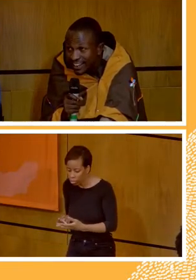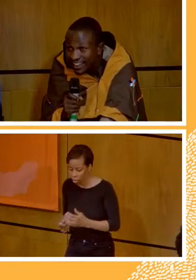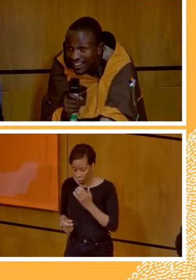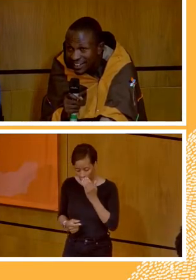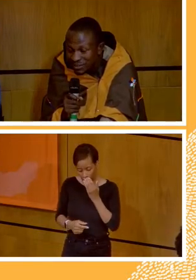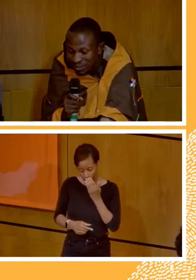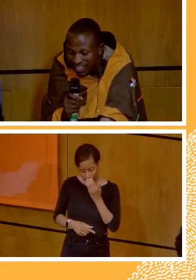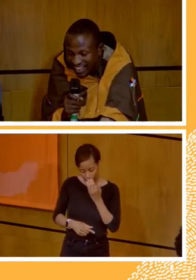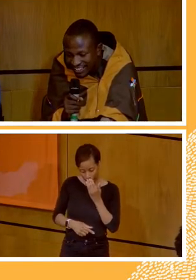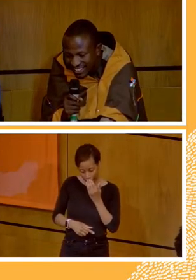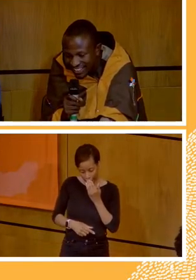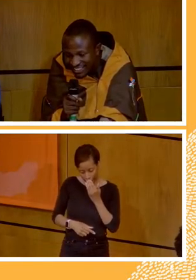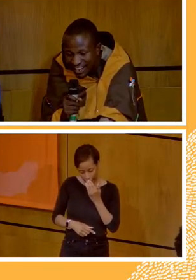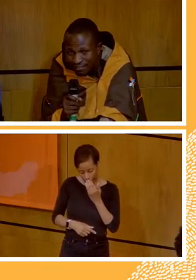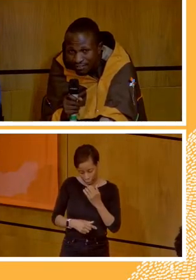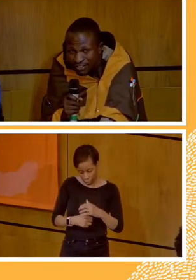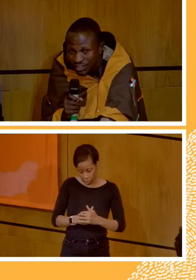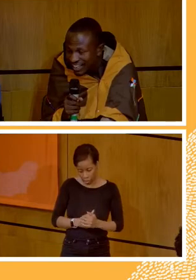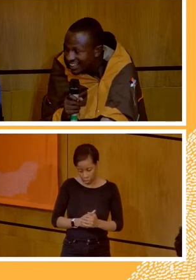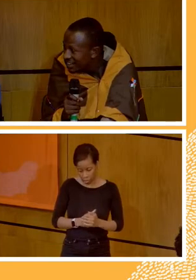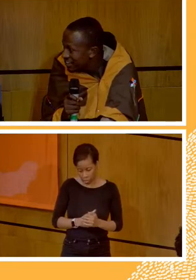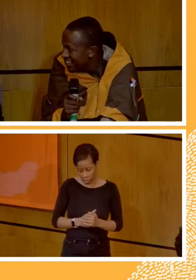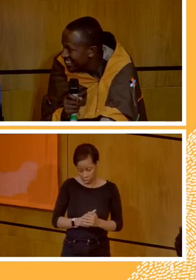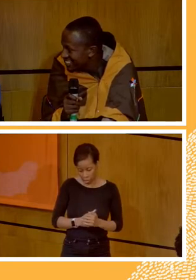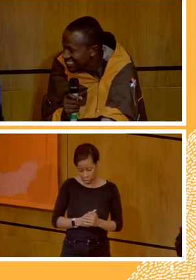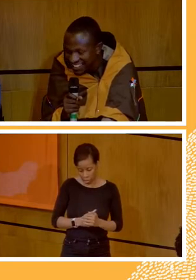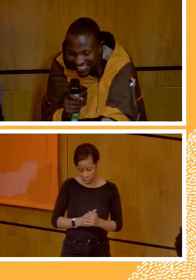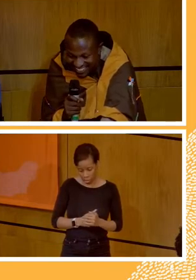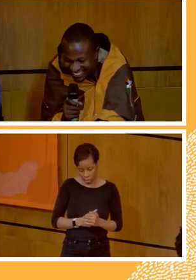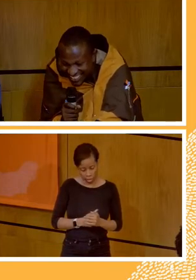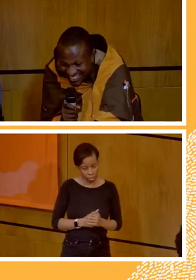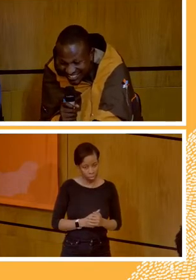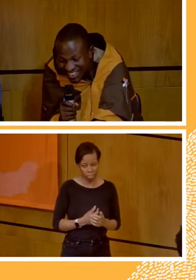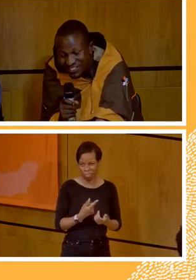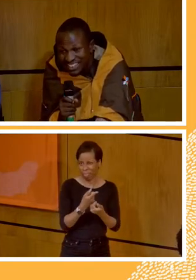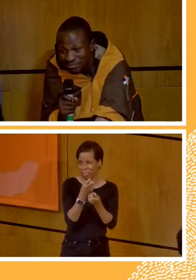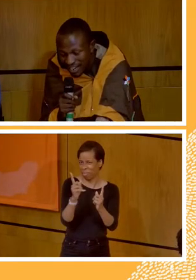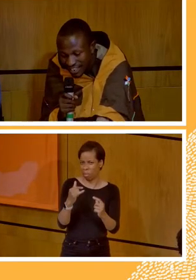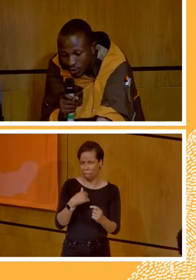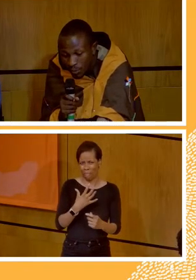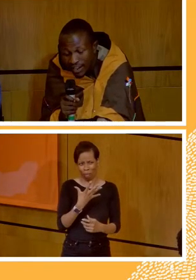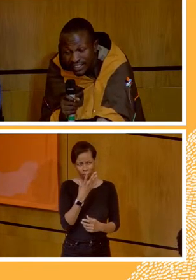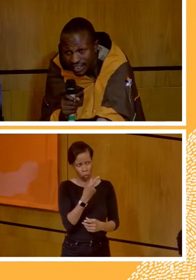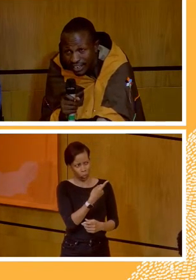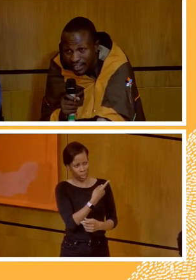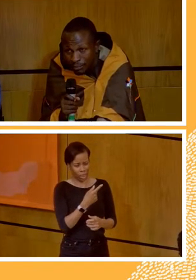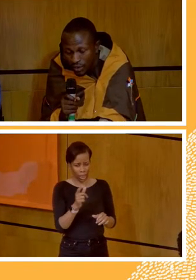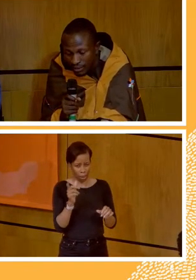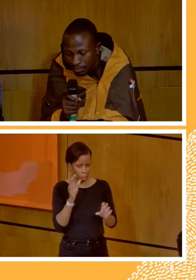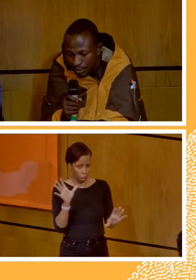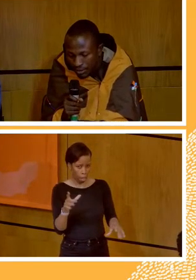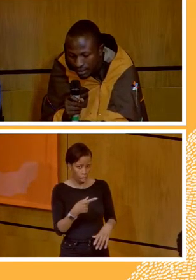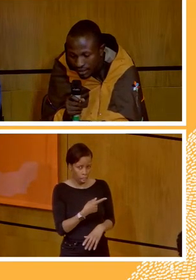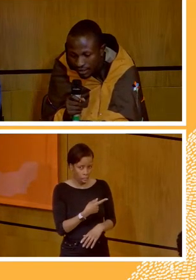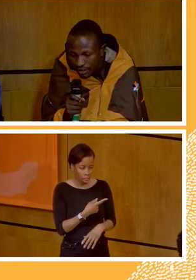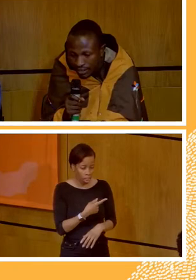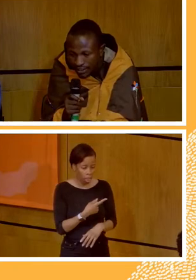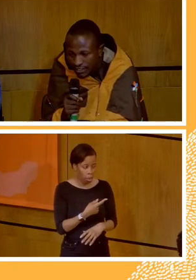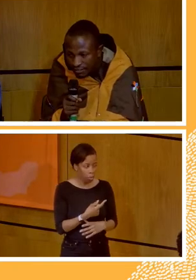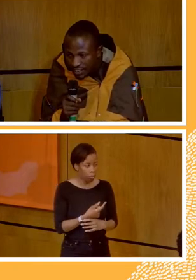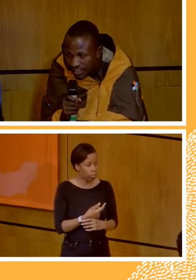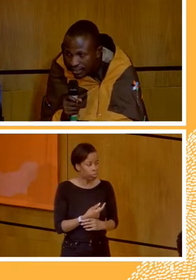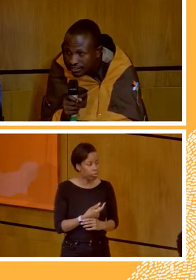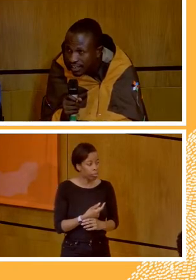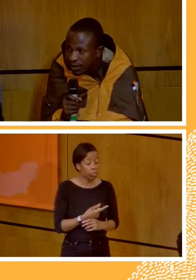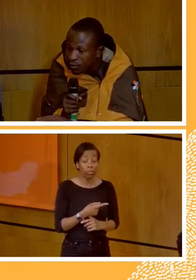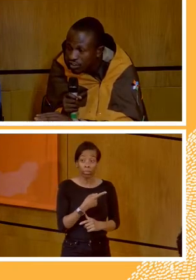and for the last 10 days I have not had a hyrax here. So when back in home, I when maybe in